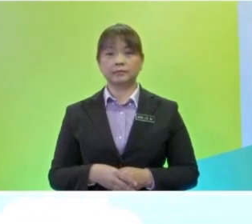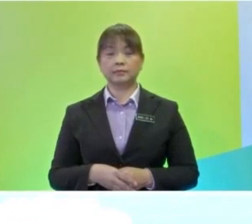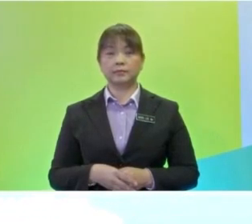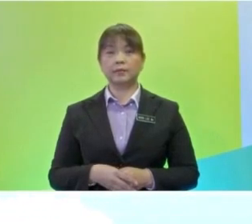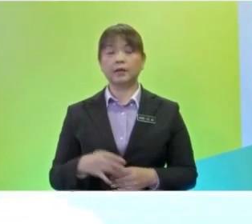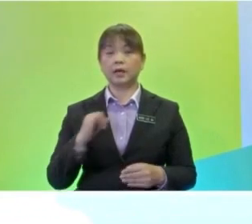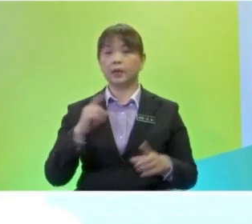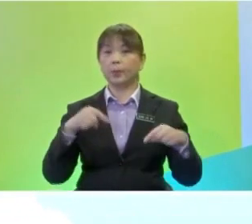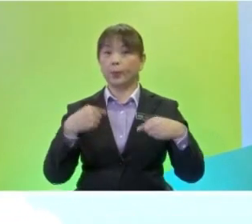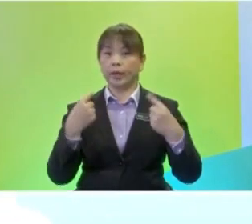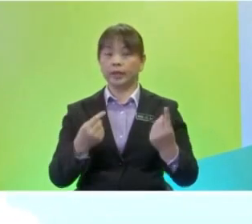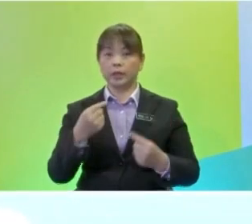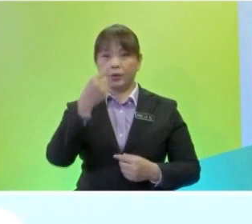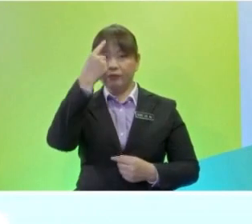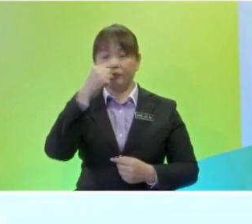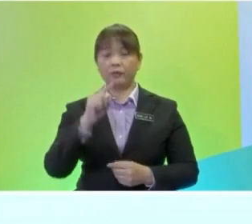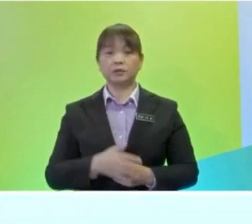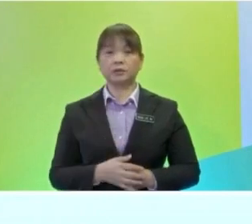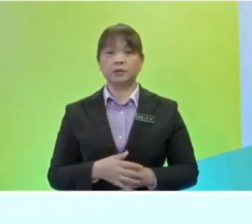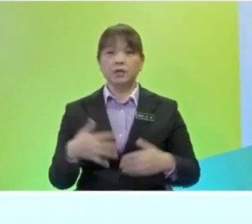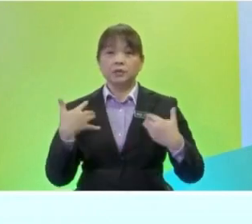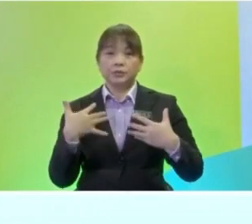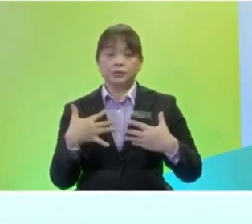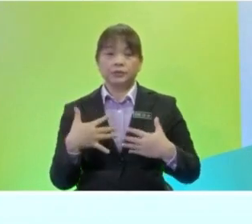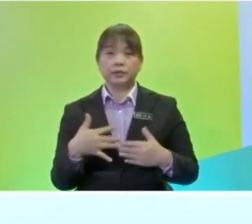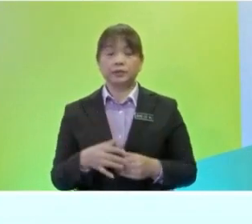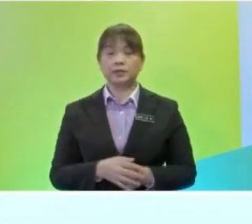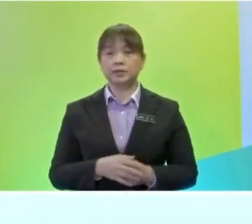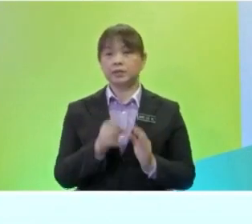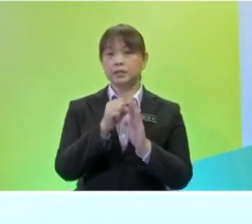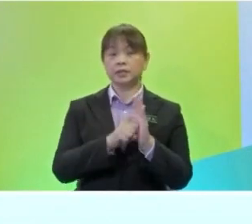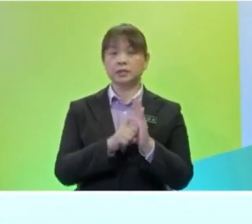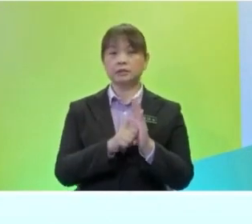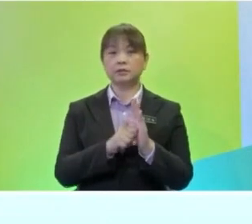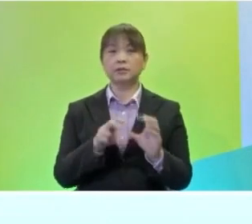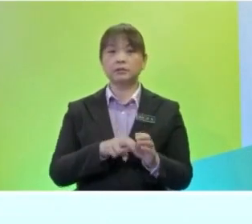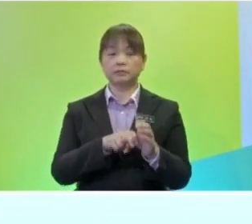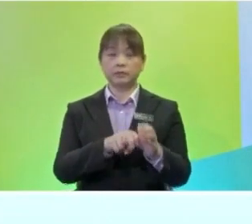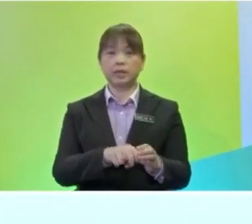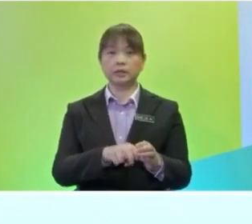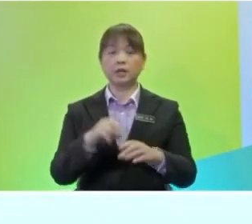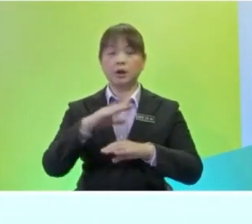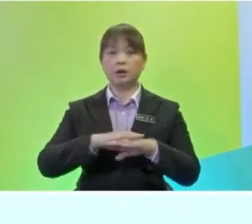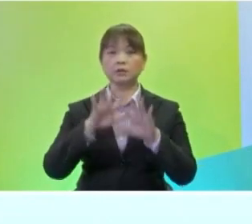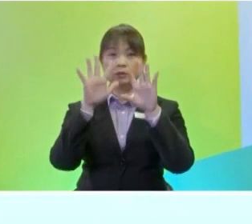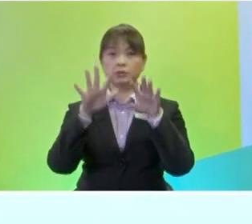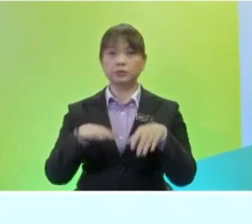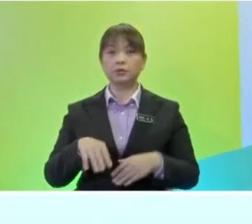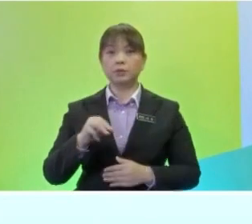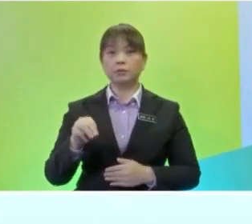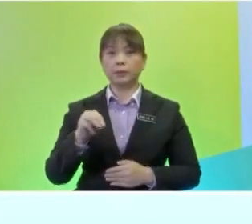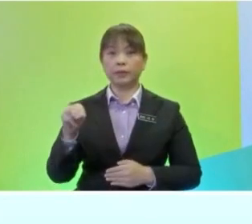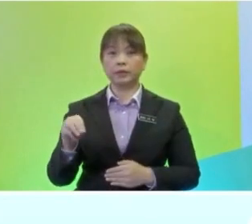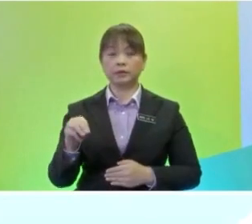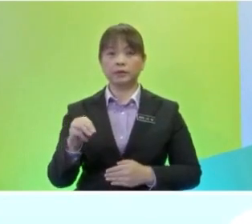the scariest ride in snowmobile during the winter night. Okay. It will be, I went